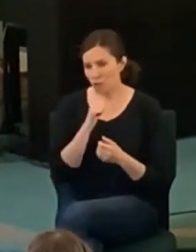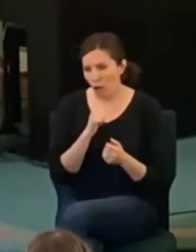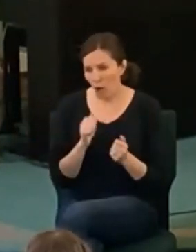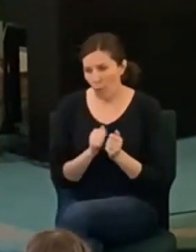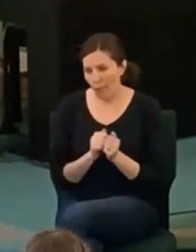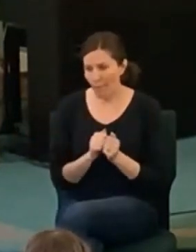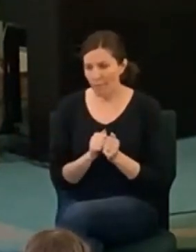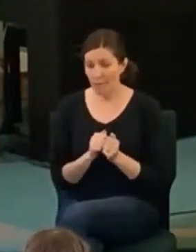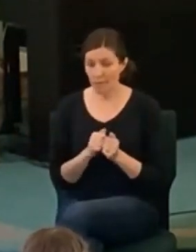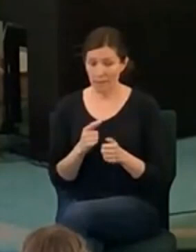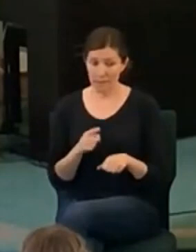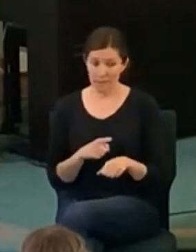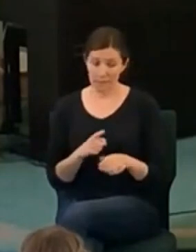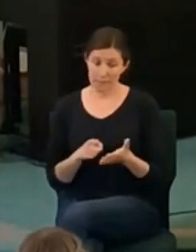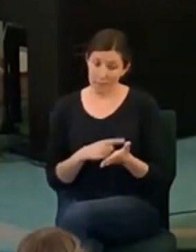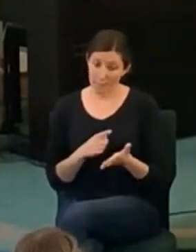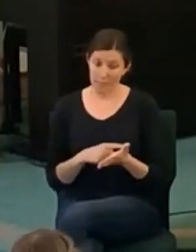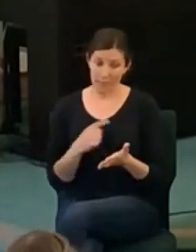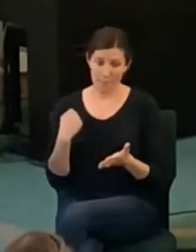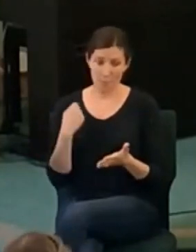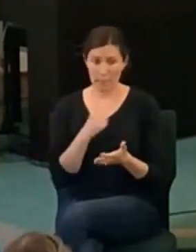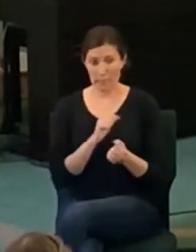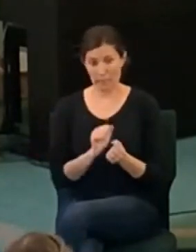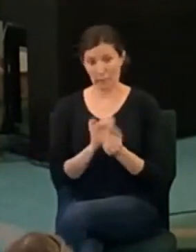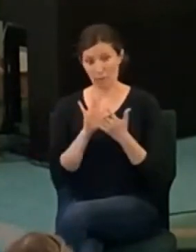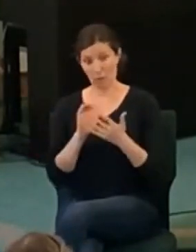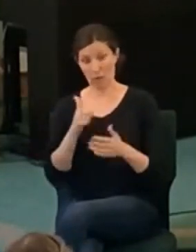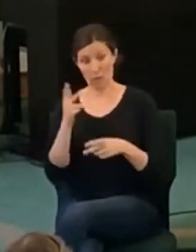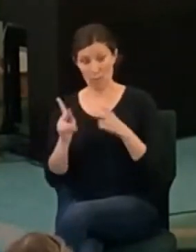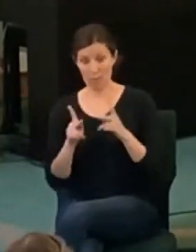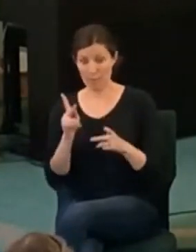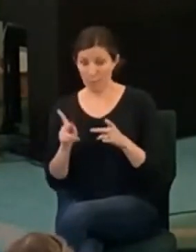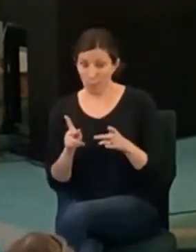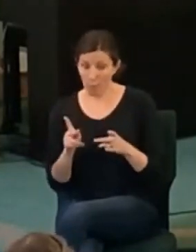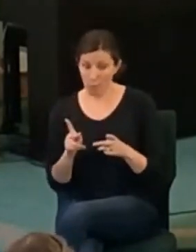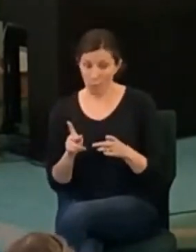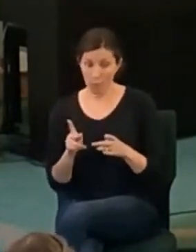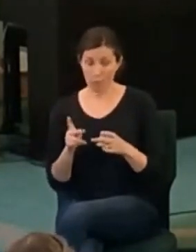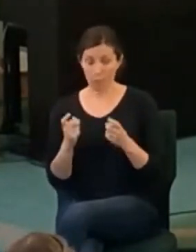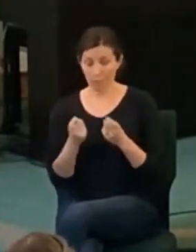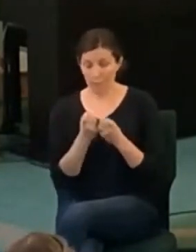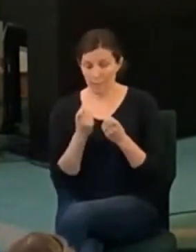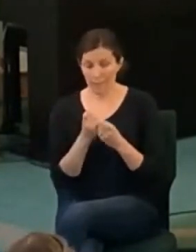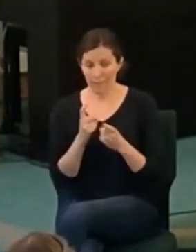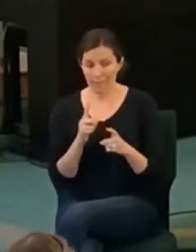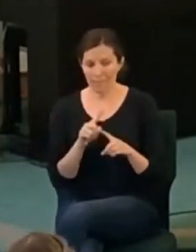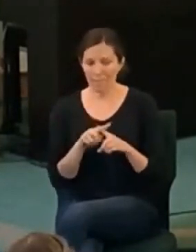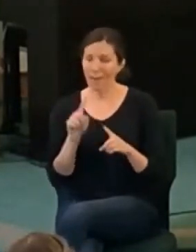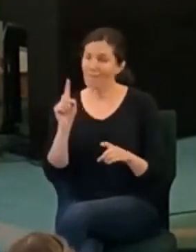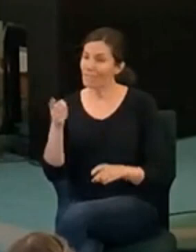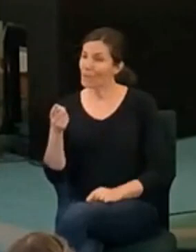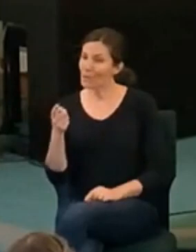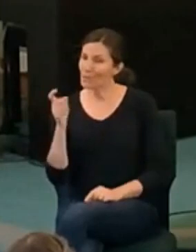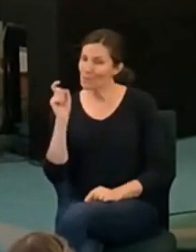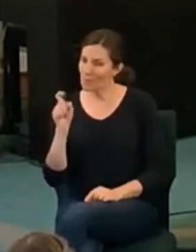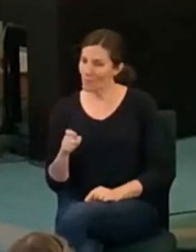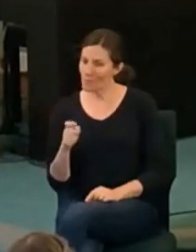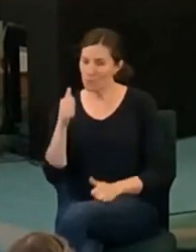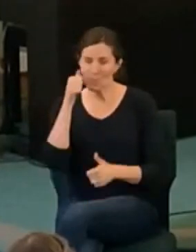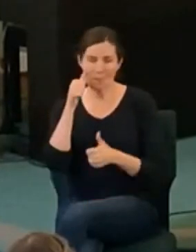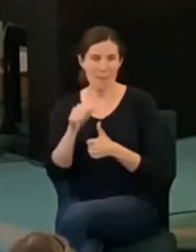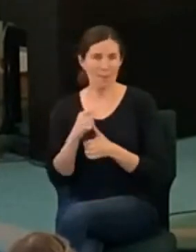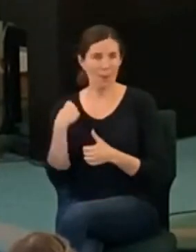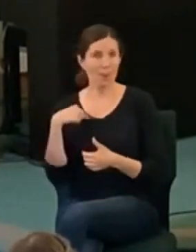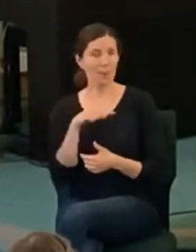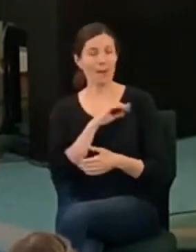like jealousy or envy that no one really can see. Others might struggle with a sin like anger or language that others get to